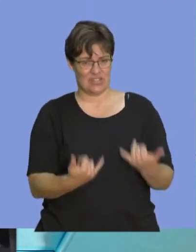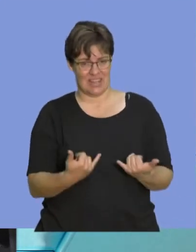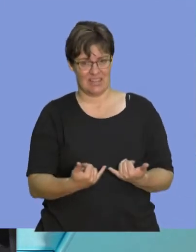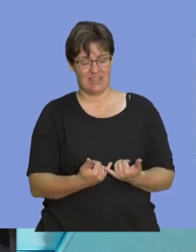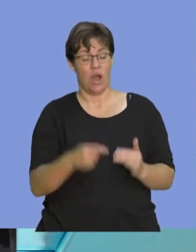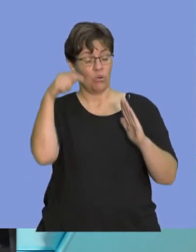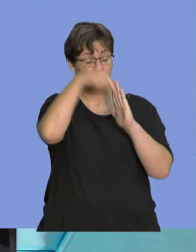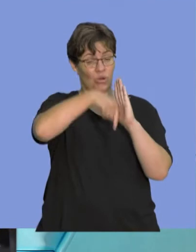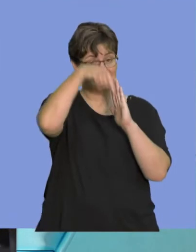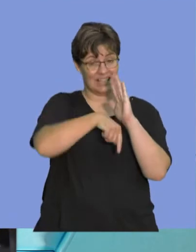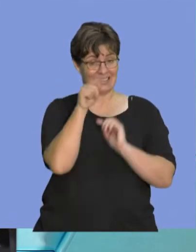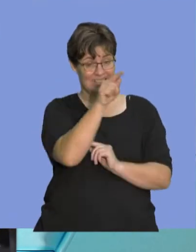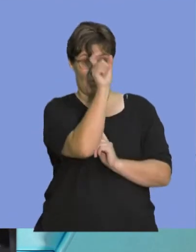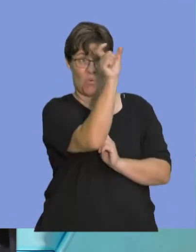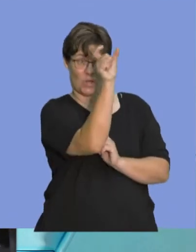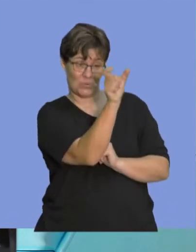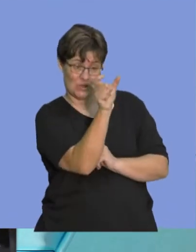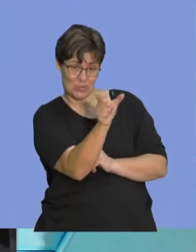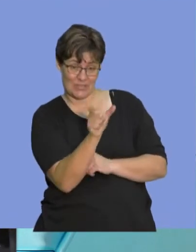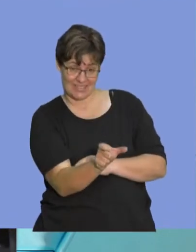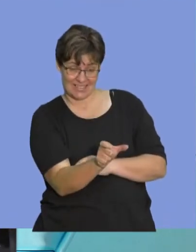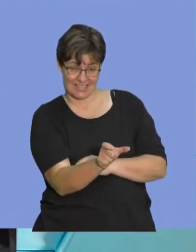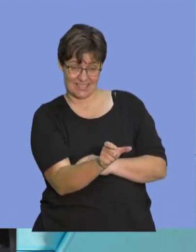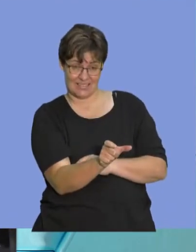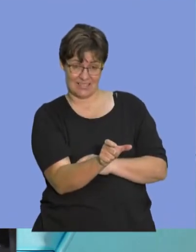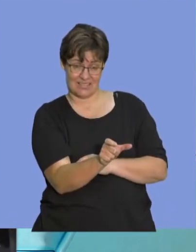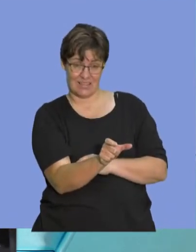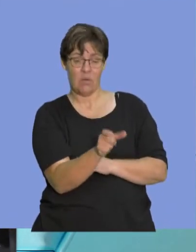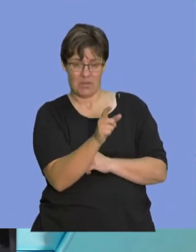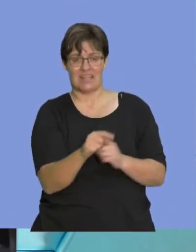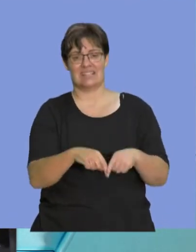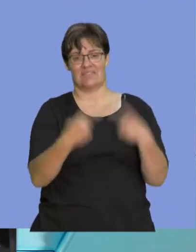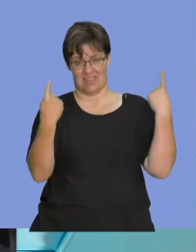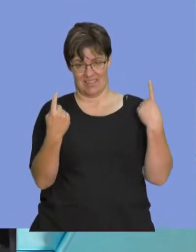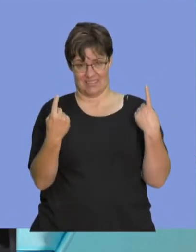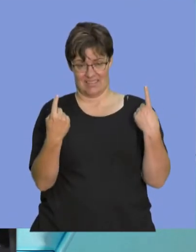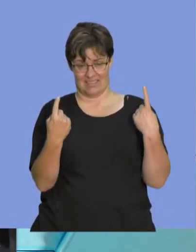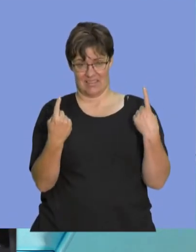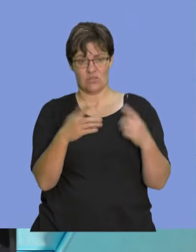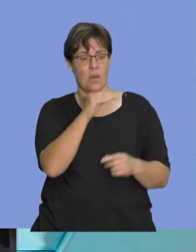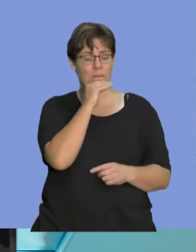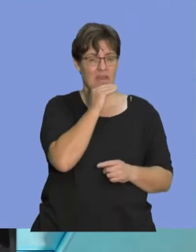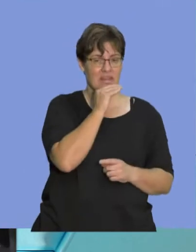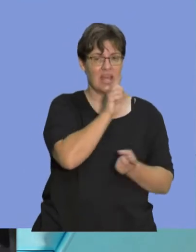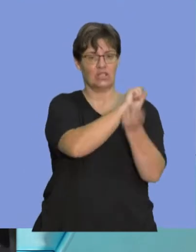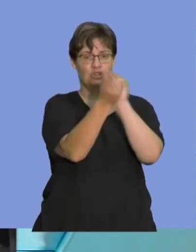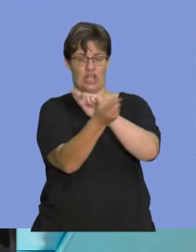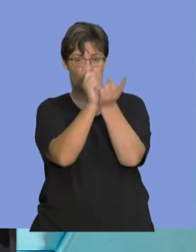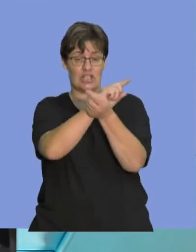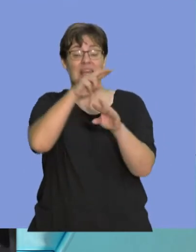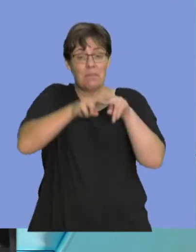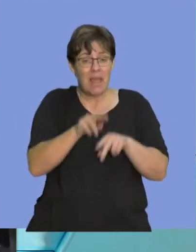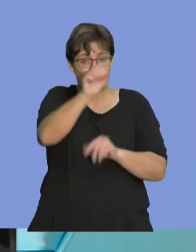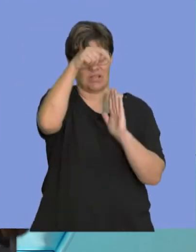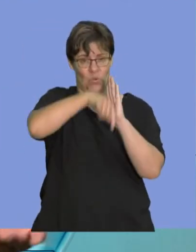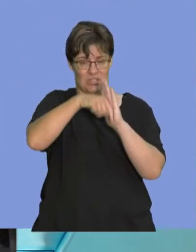the context of the words or the terminology will always differ. Or in other words, the meaning will change with context. So